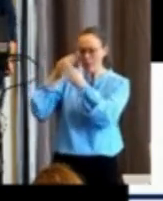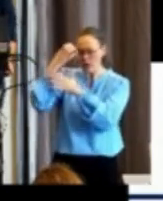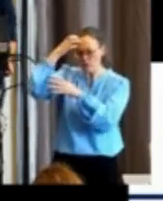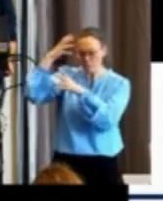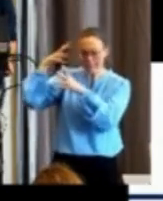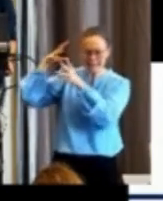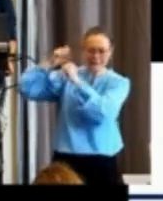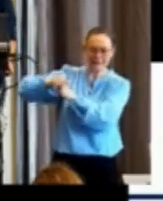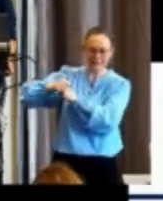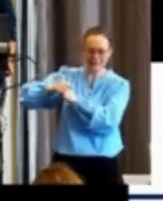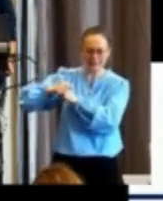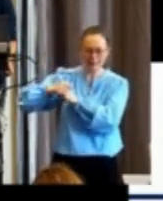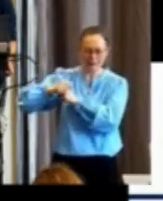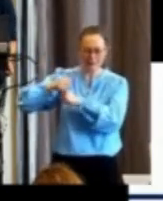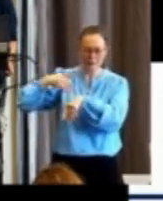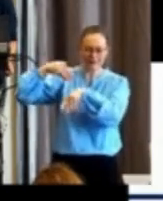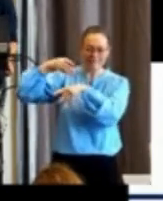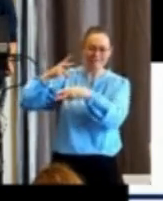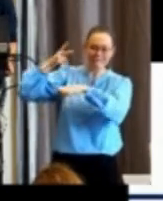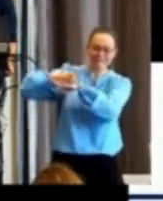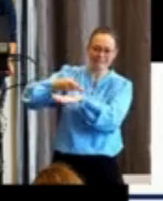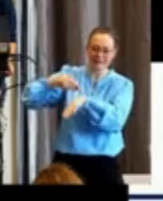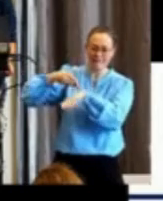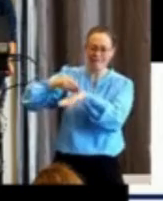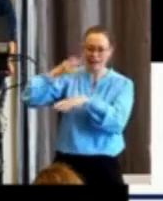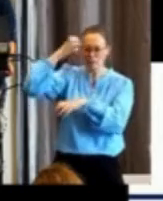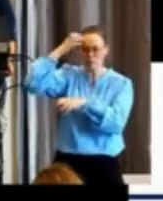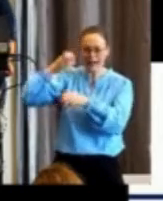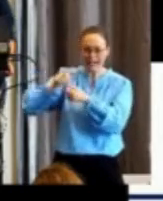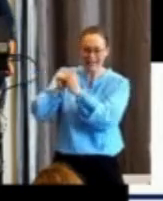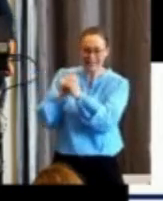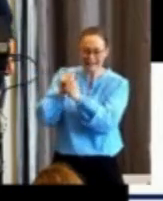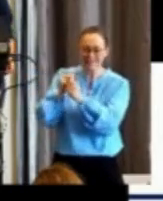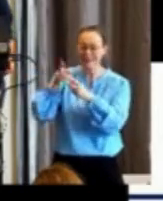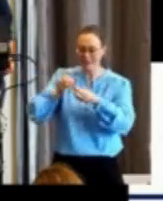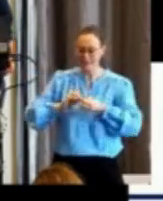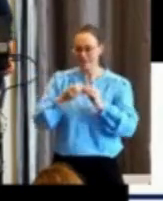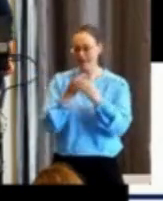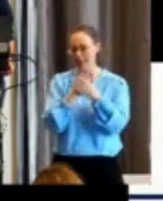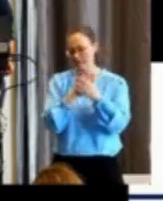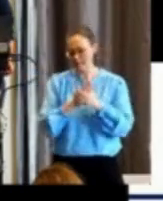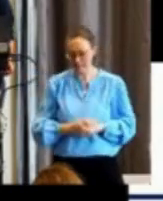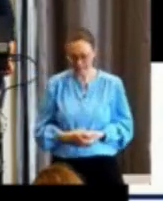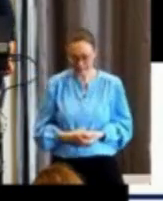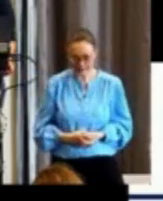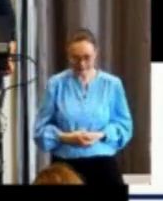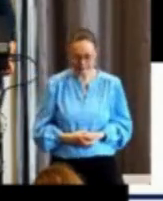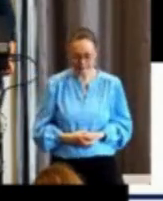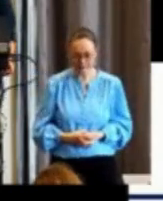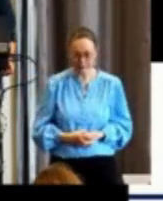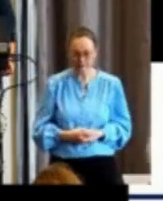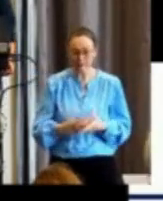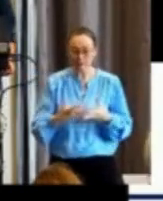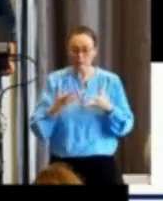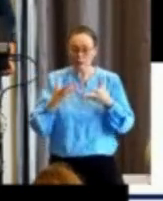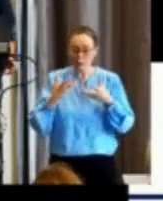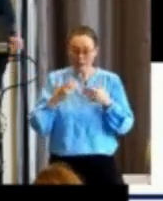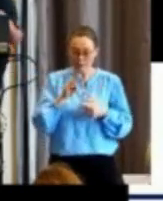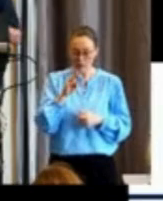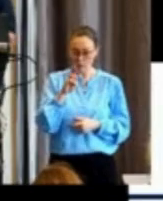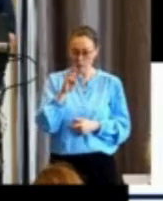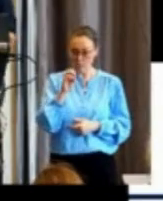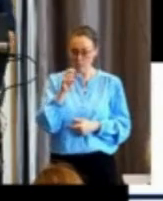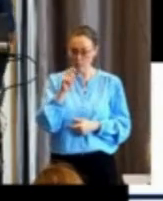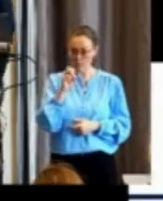immune system interferes with brain activity, this can lead to epilepsy. And what we've got is proteins